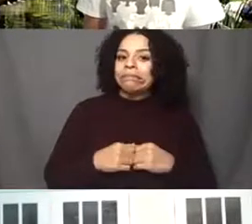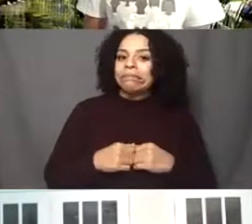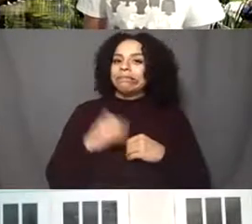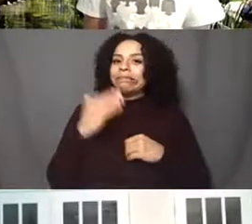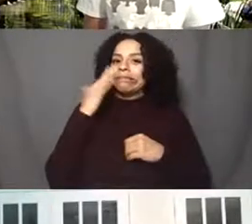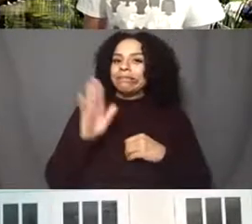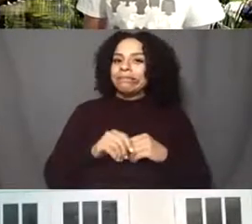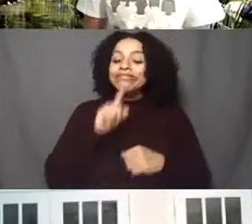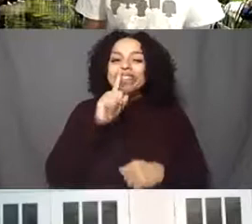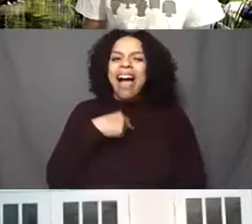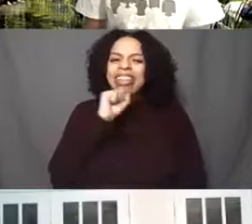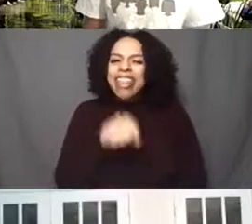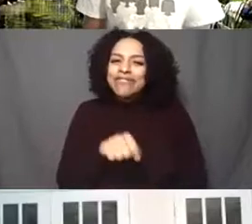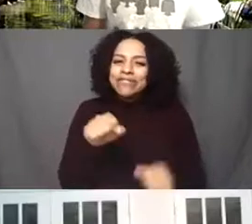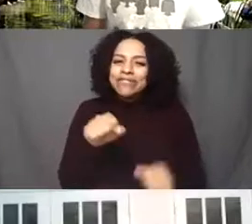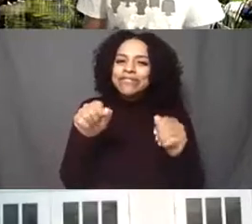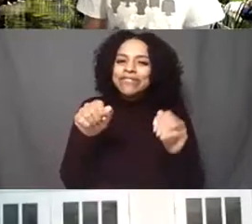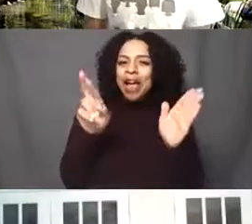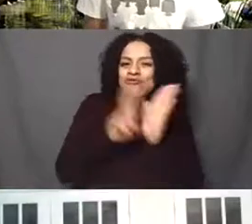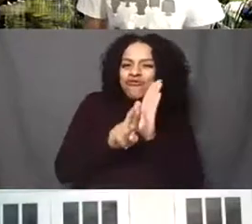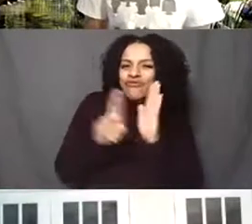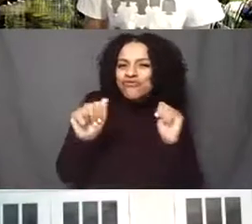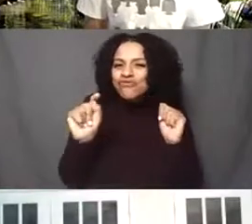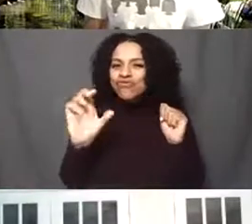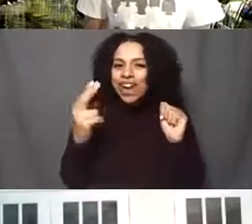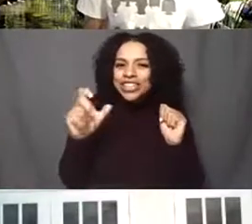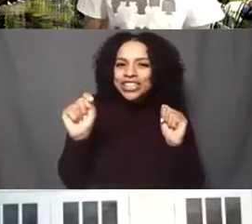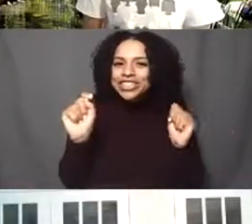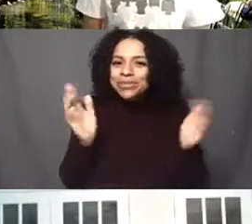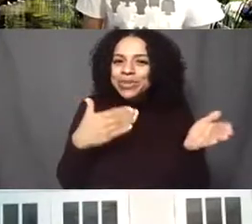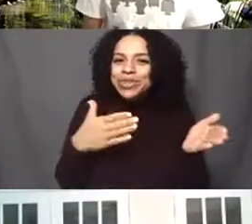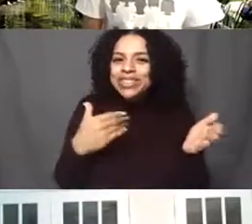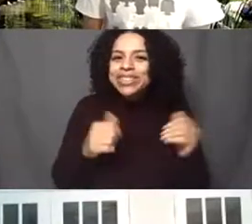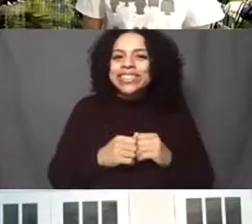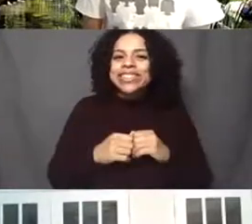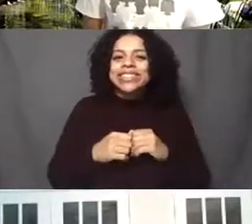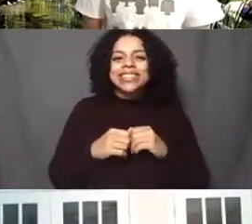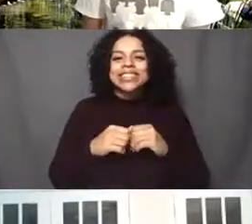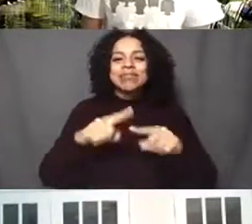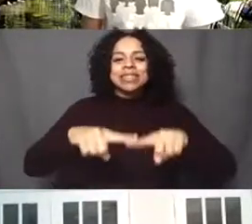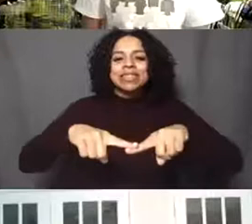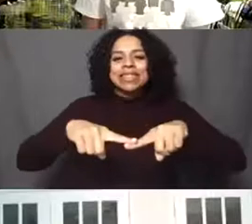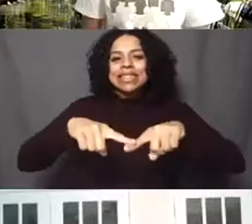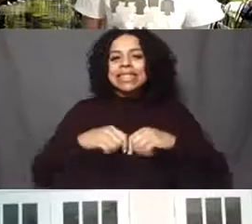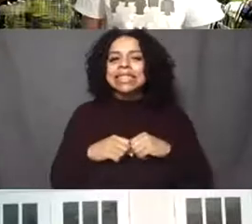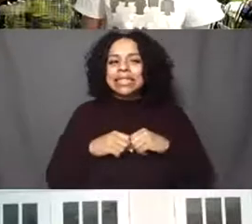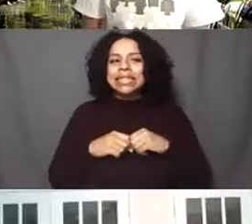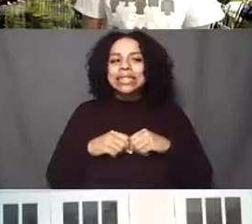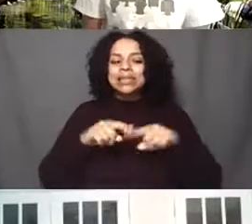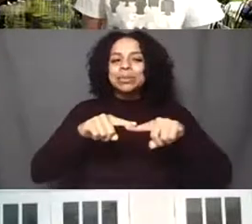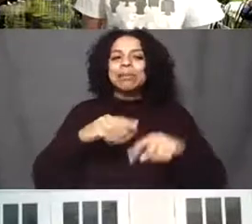I really love like ratchet music. So I listen to, you know, depending on the mood, I'm